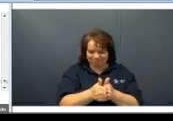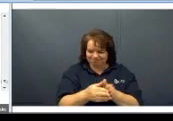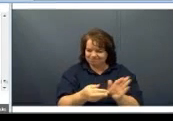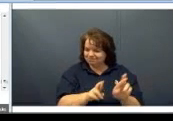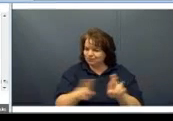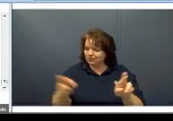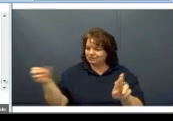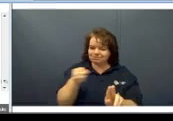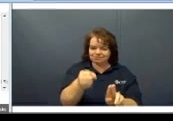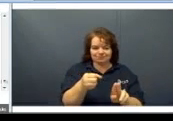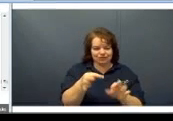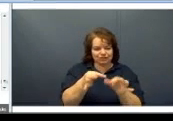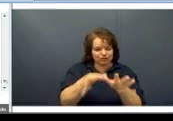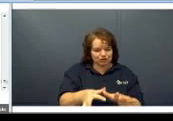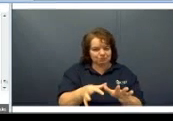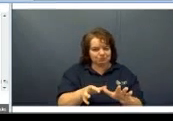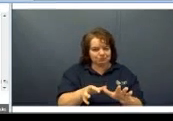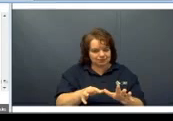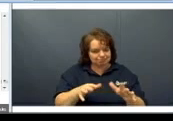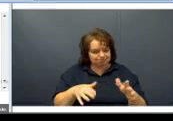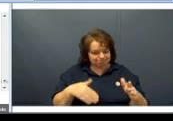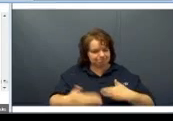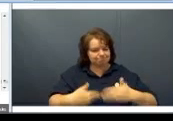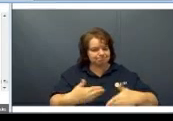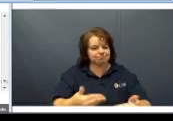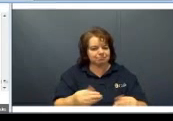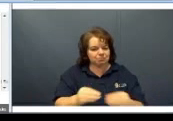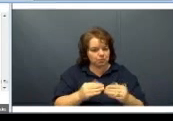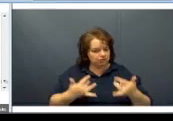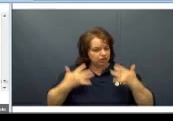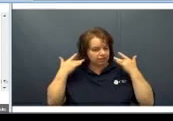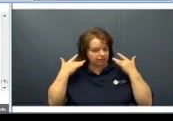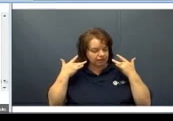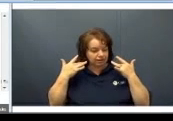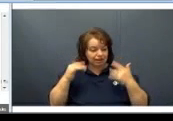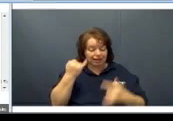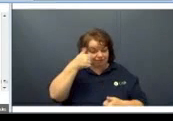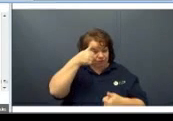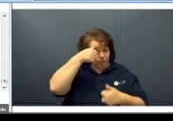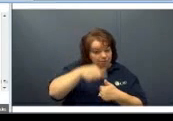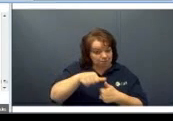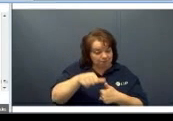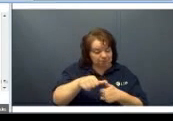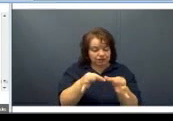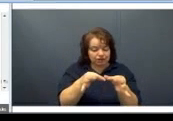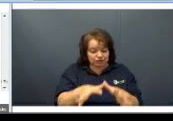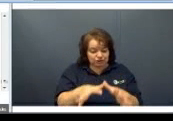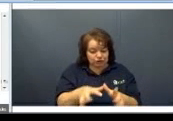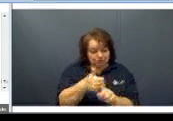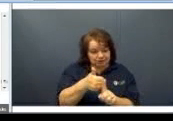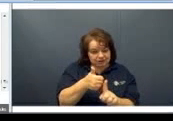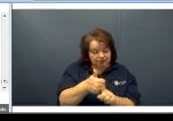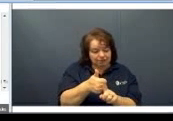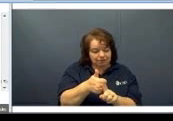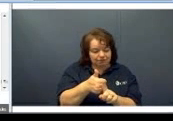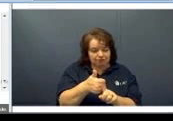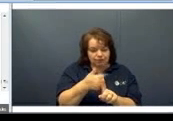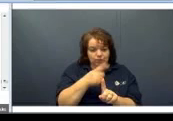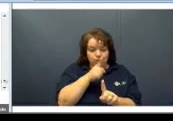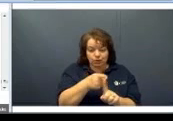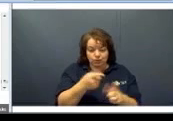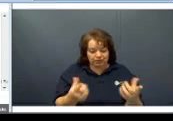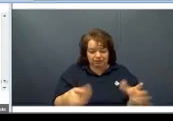do, you'll be ready to go to bring an interpreter on board for those services. And if you